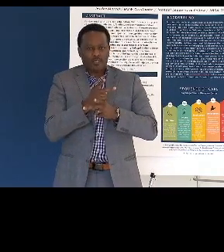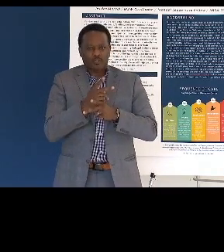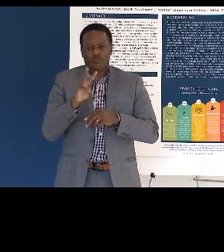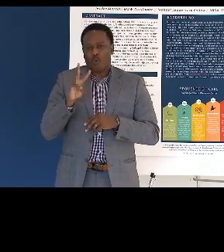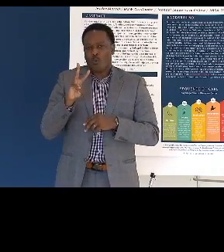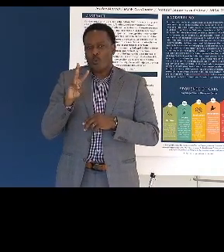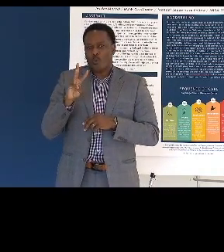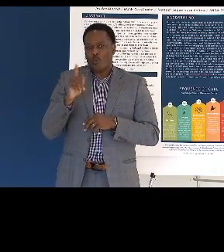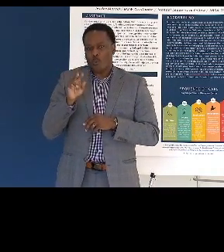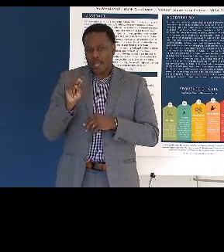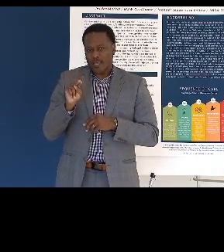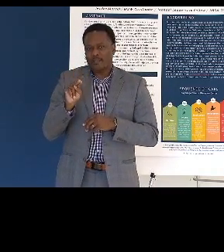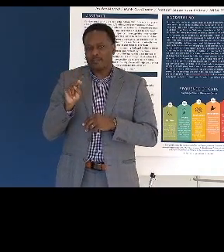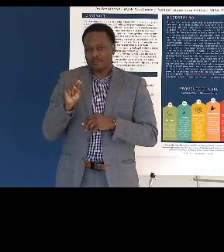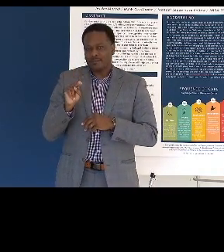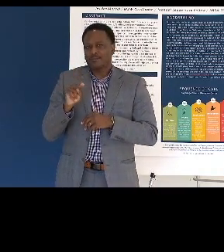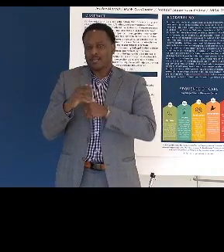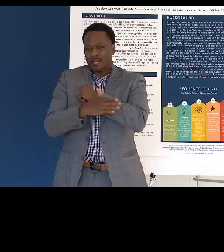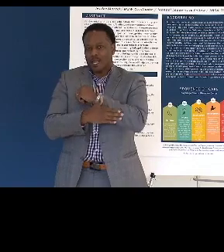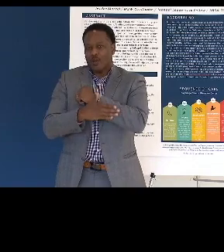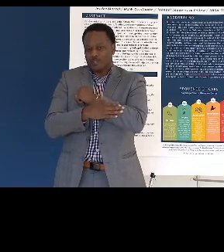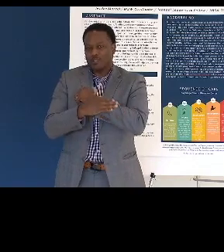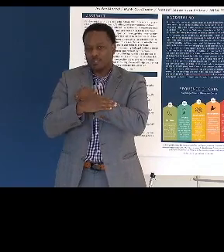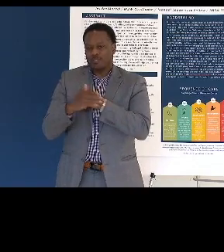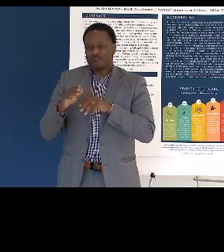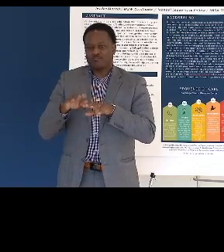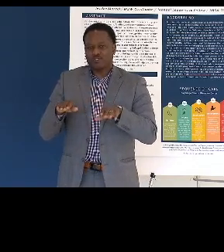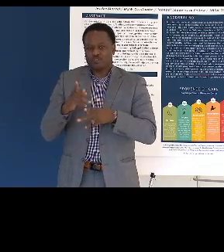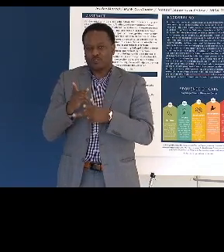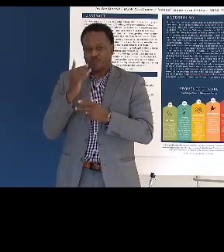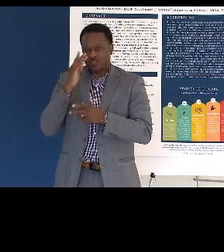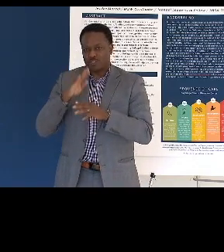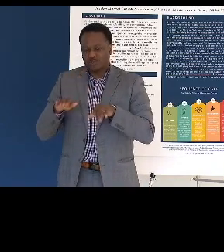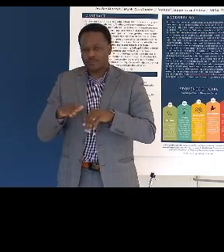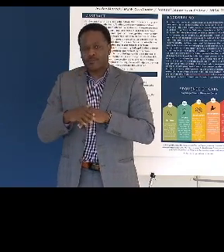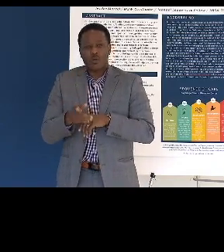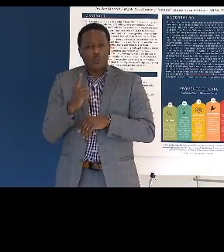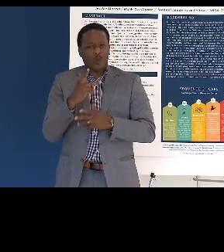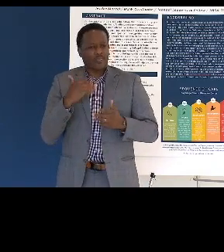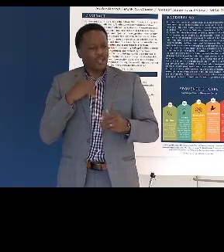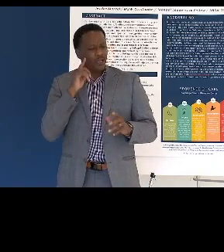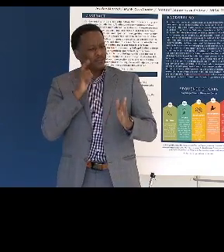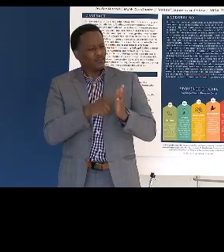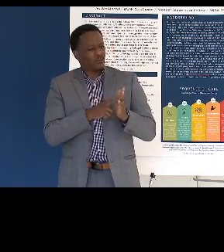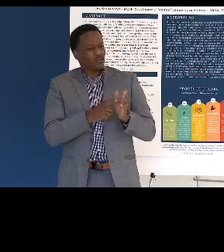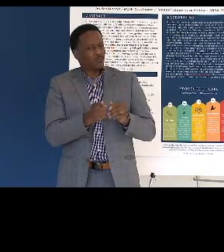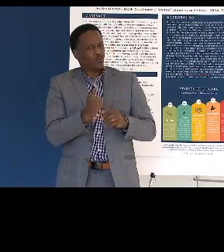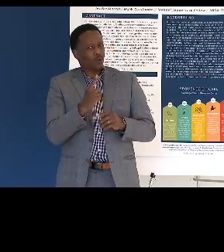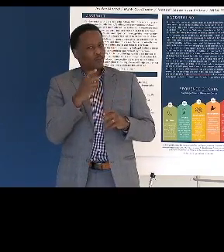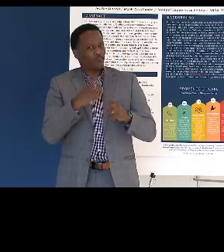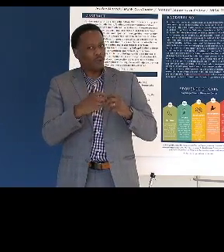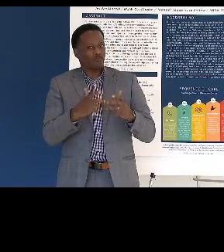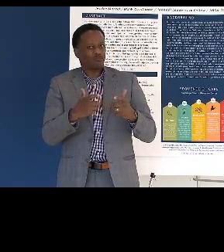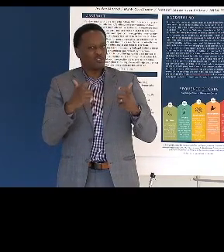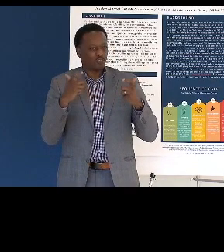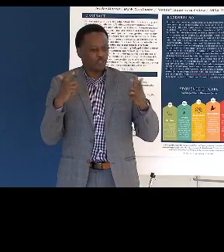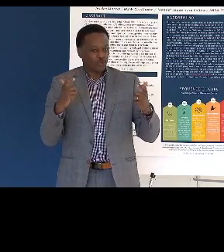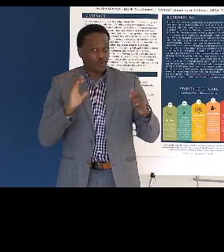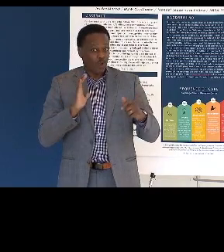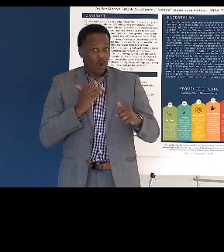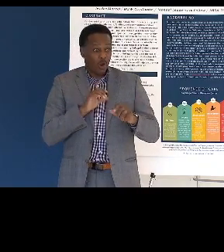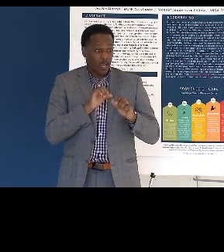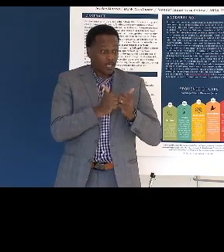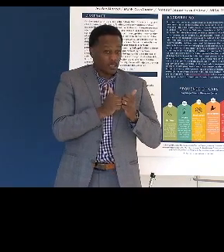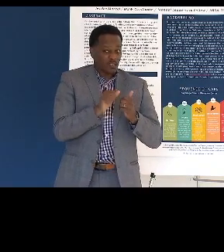Services. One of the things that I have identified as an increasing problem for our agency and other